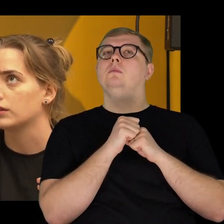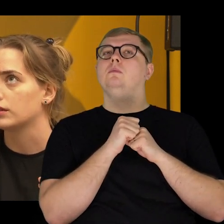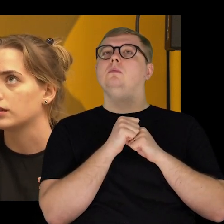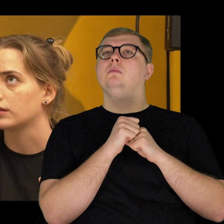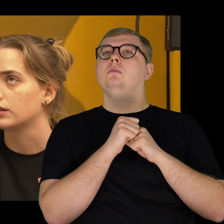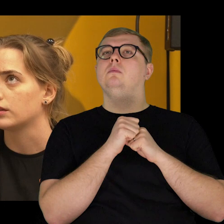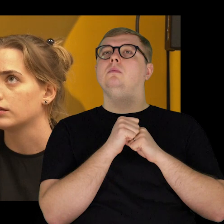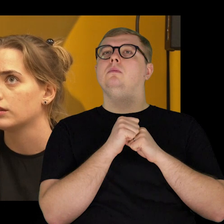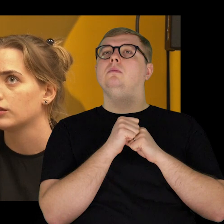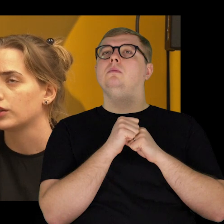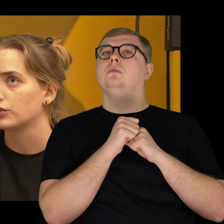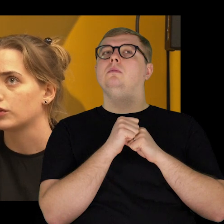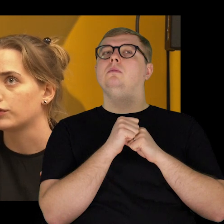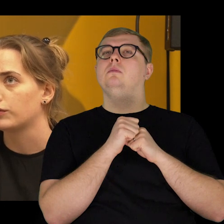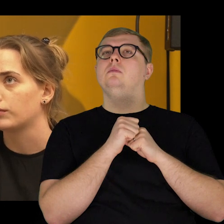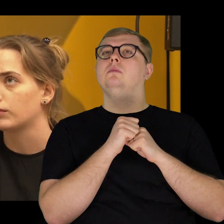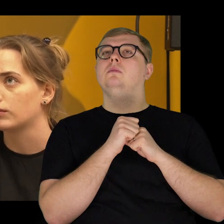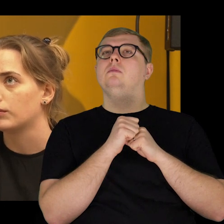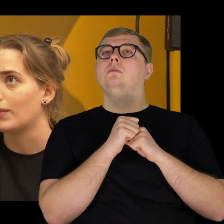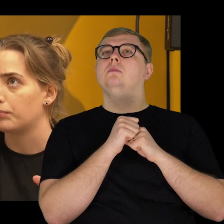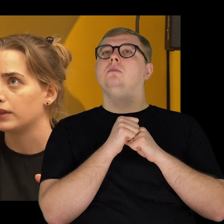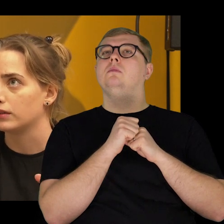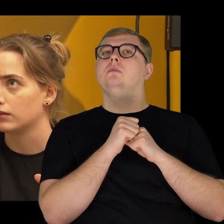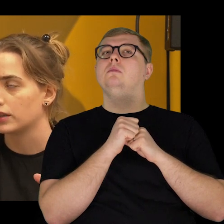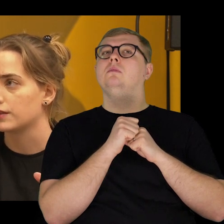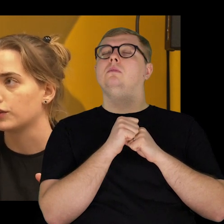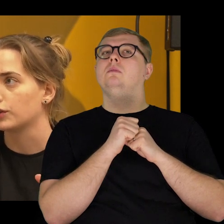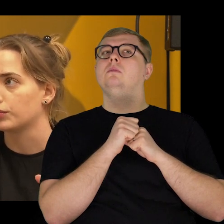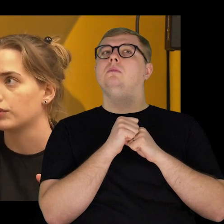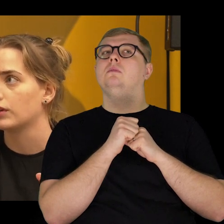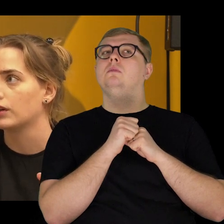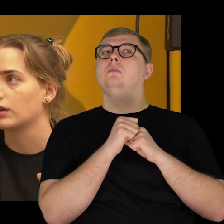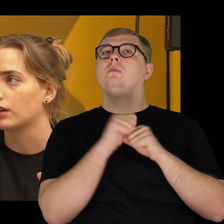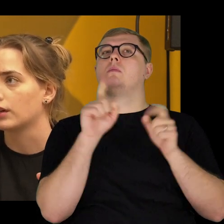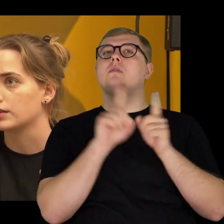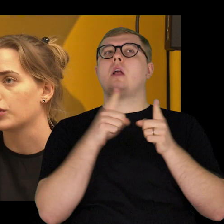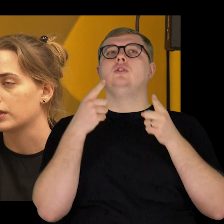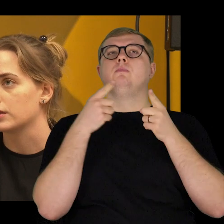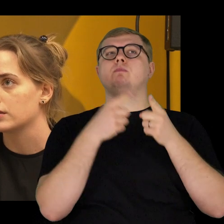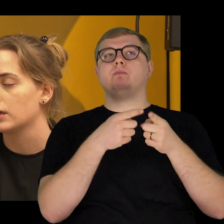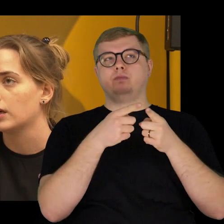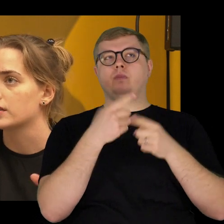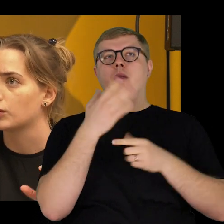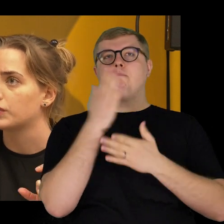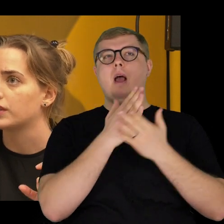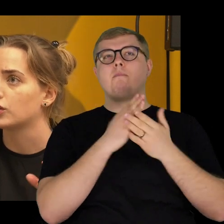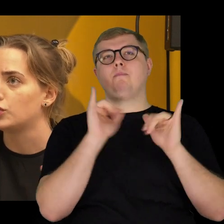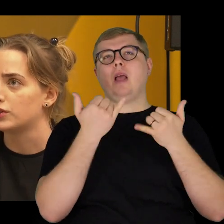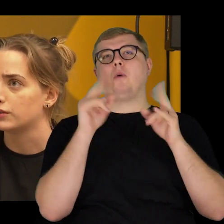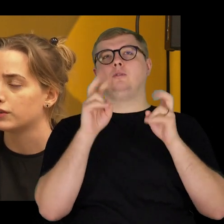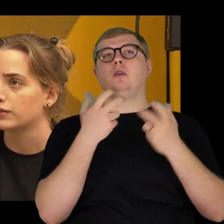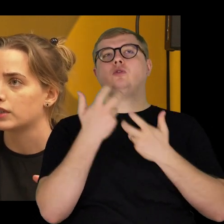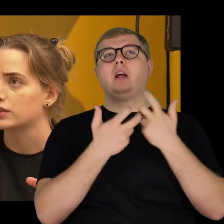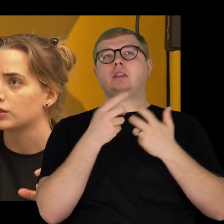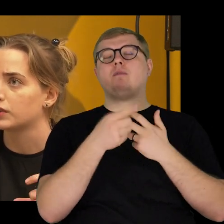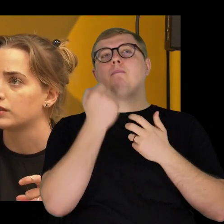following the rhetoric of mapping as a verb, as a practice, as something